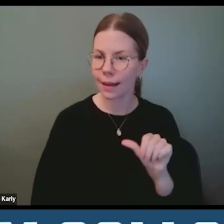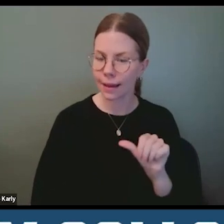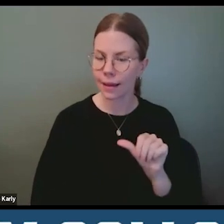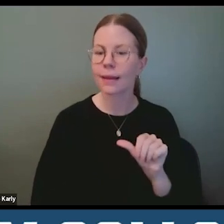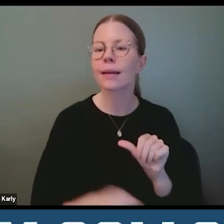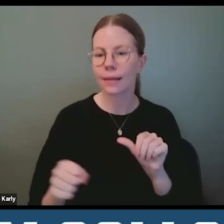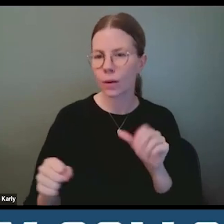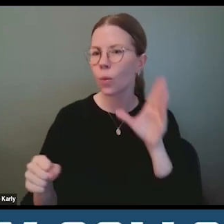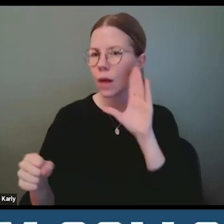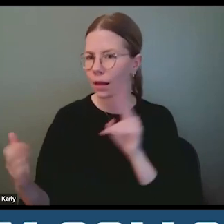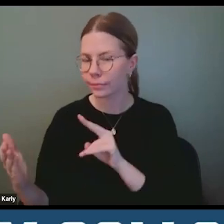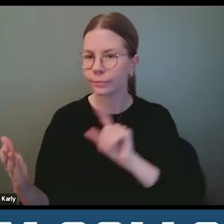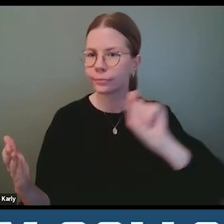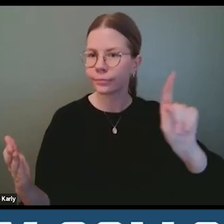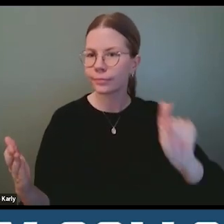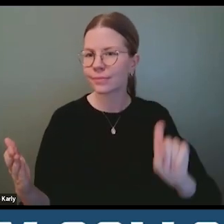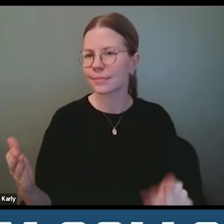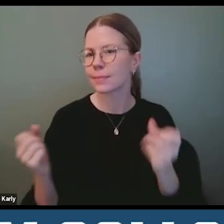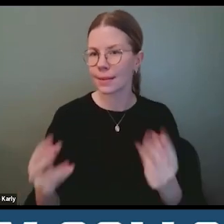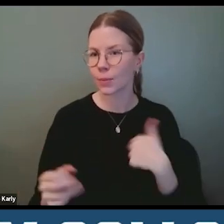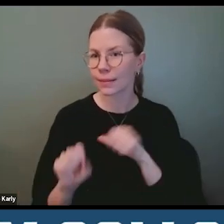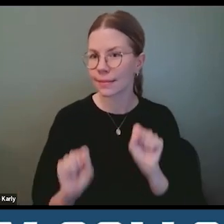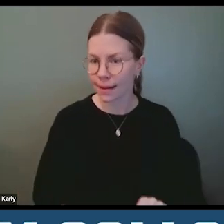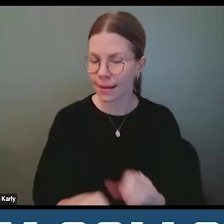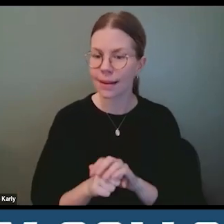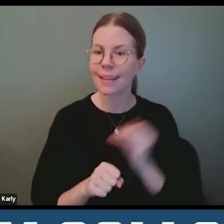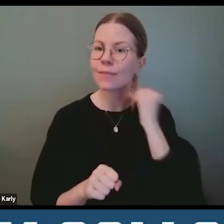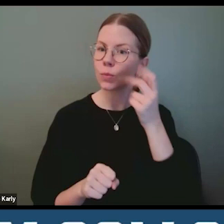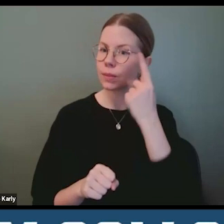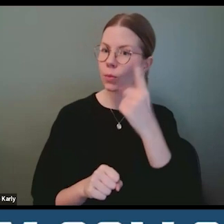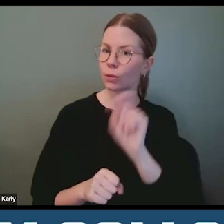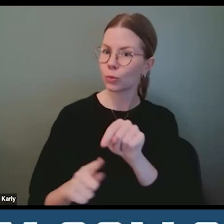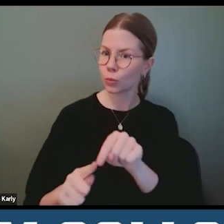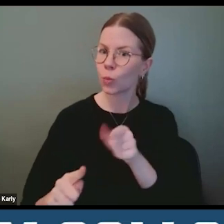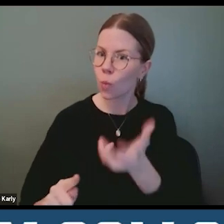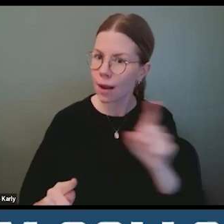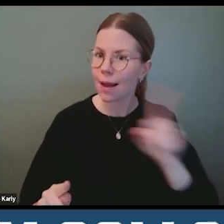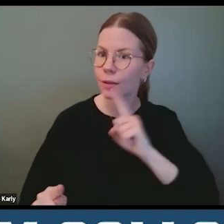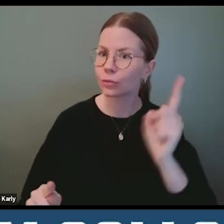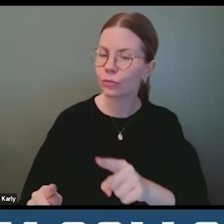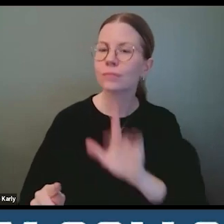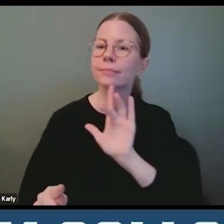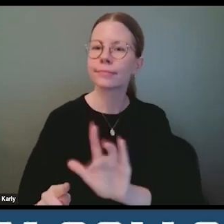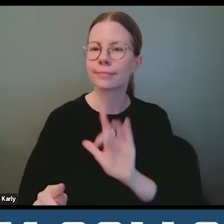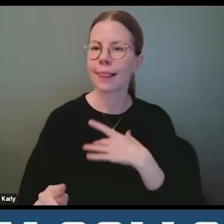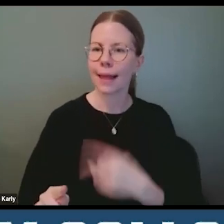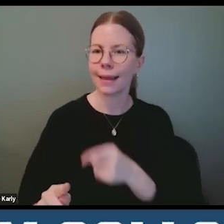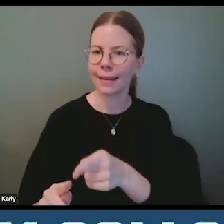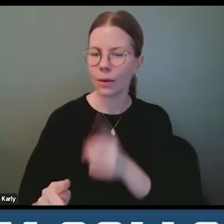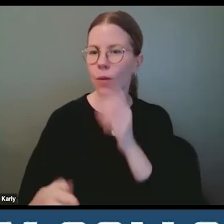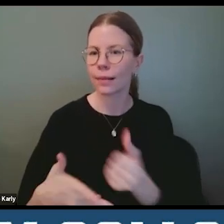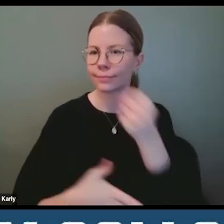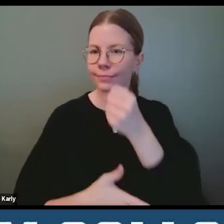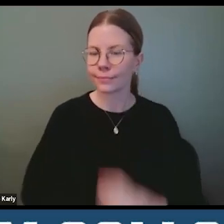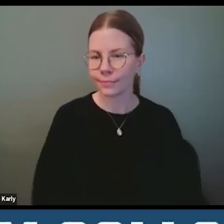as we can. You can also click the like button to upvote questions that you would like asked.